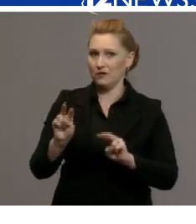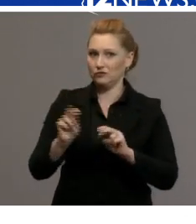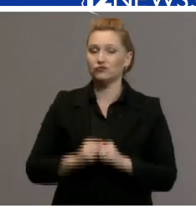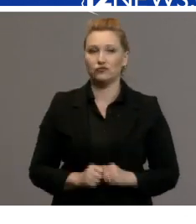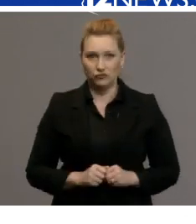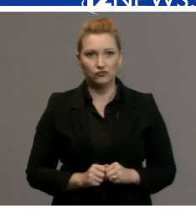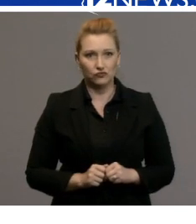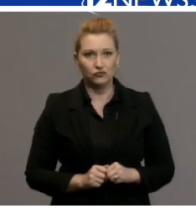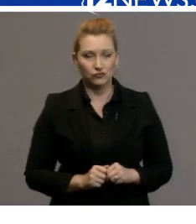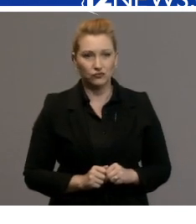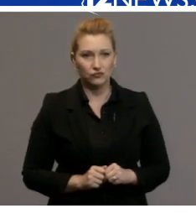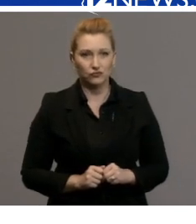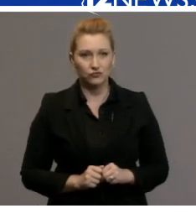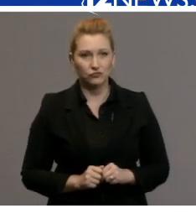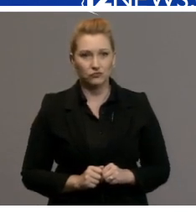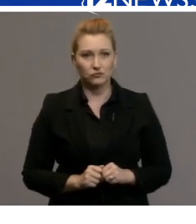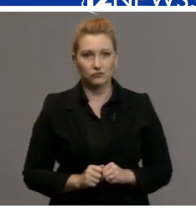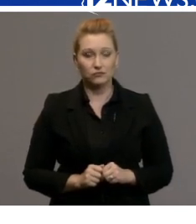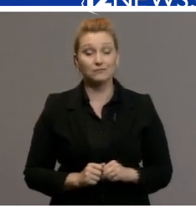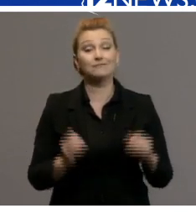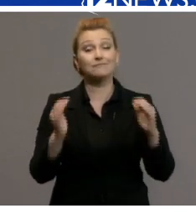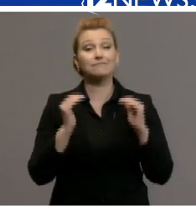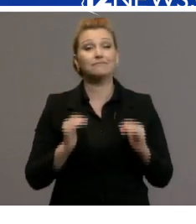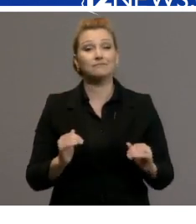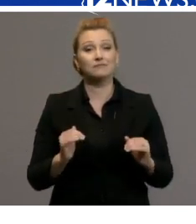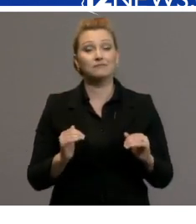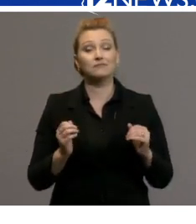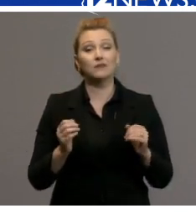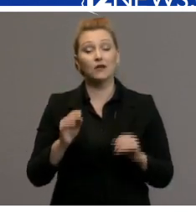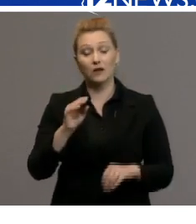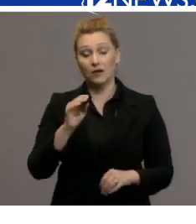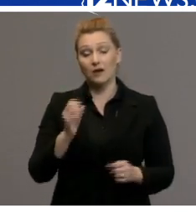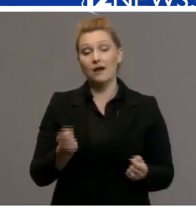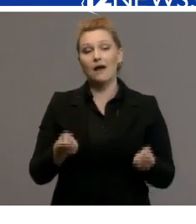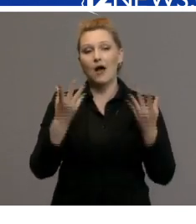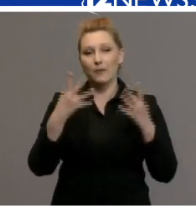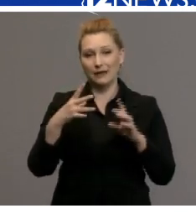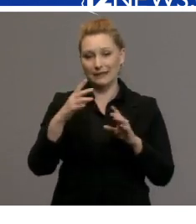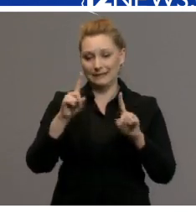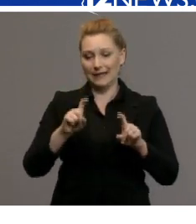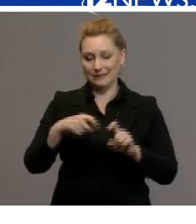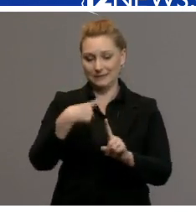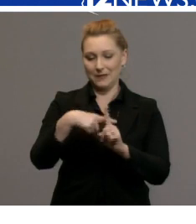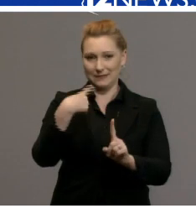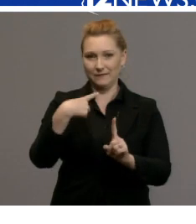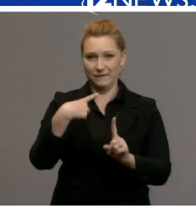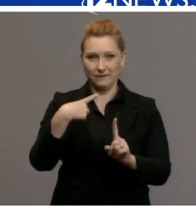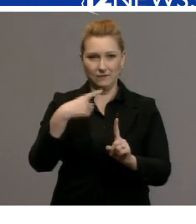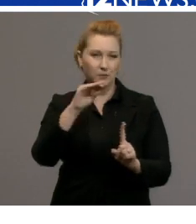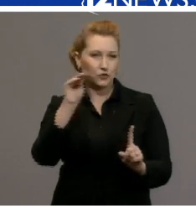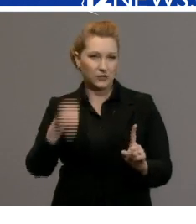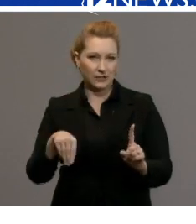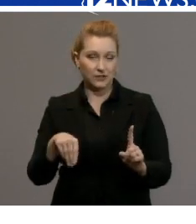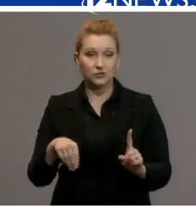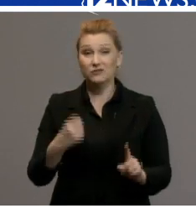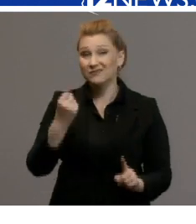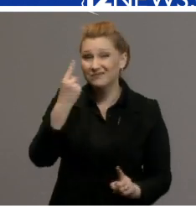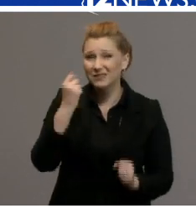Percentage of positive tests. Now, there was some misunderstanding around the tests. These